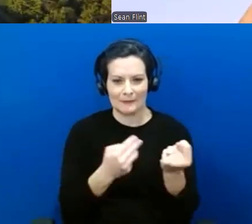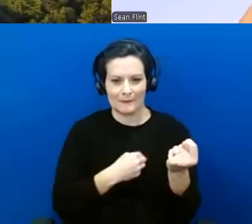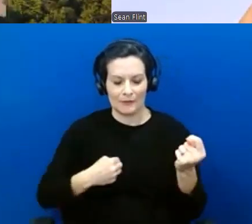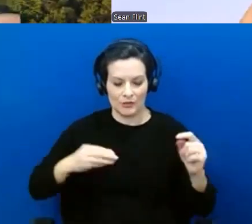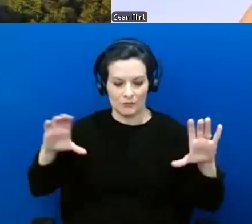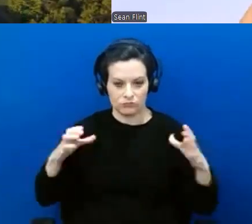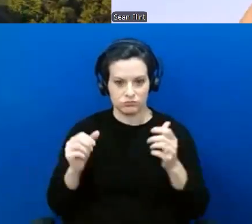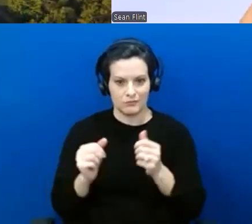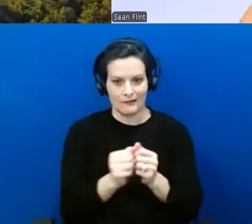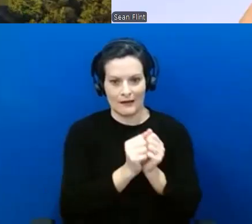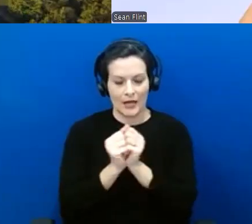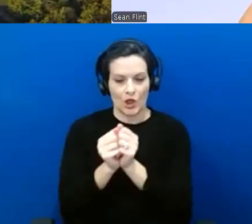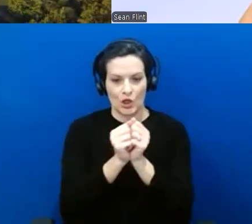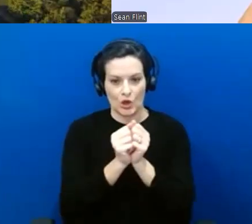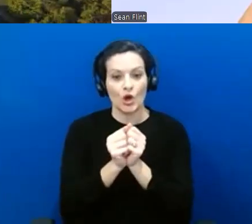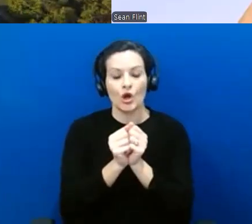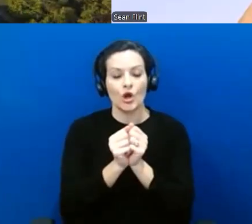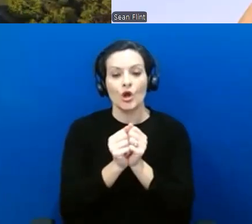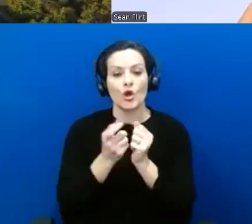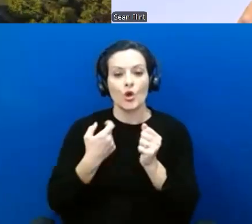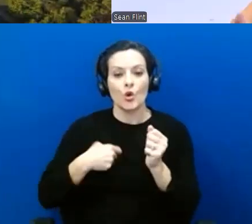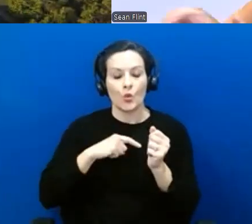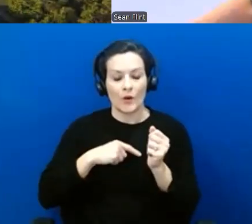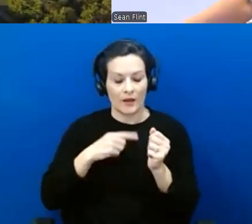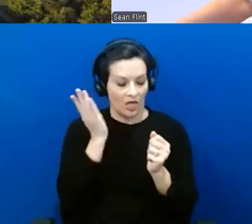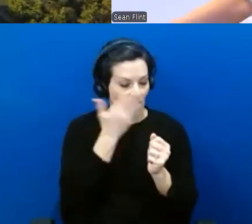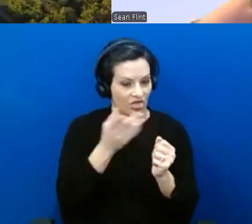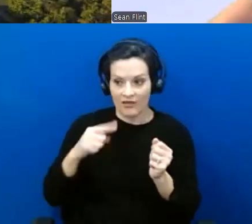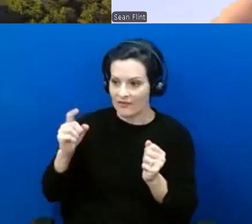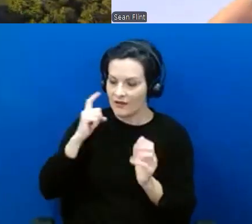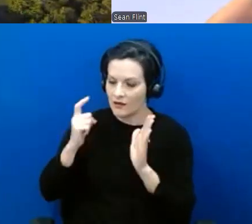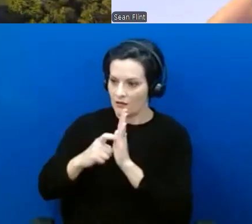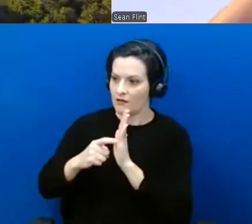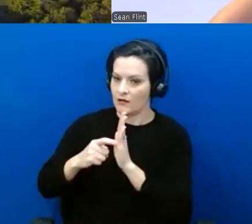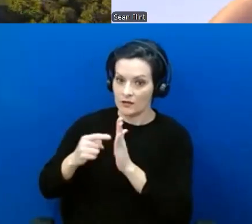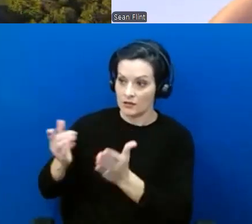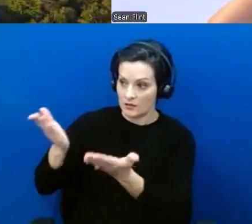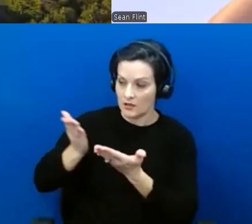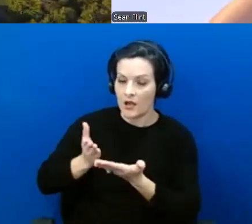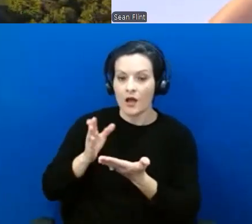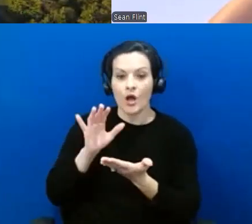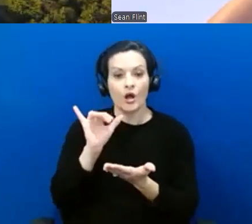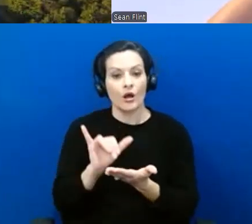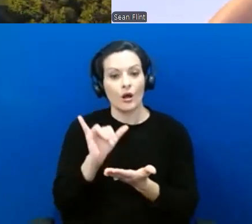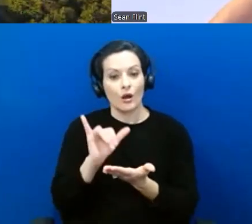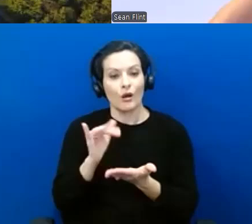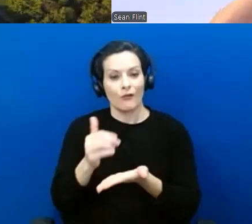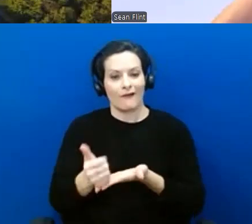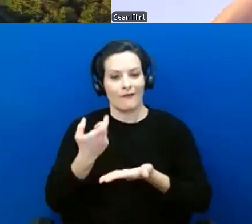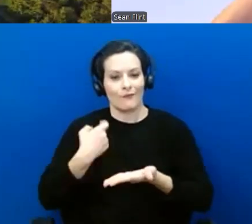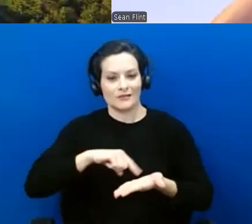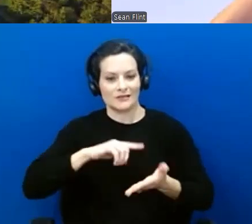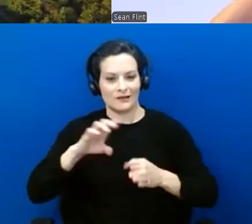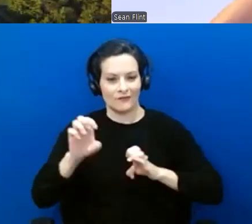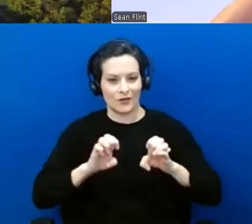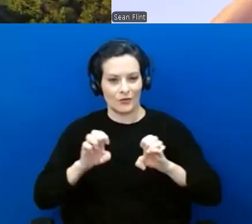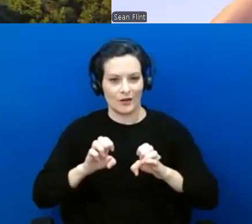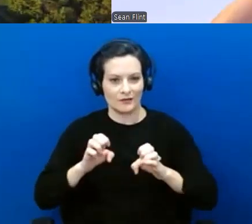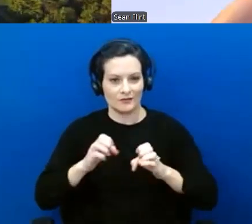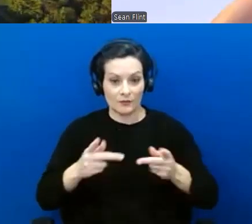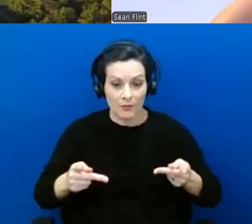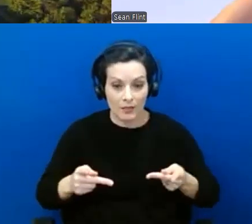us even see challenges that were not even apparent to us. And that can come from taking time to evaluate the place, its